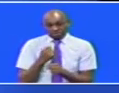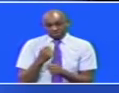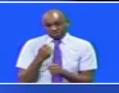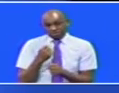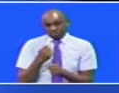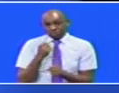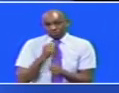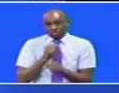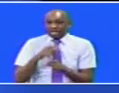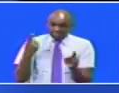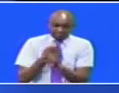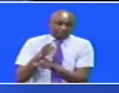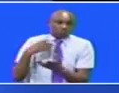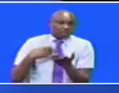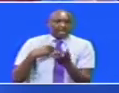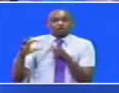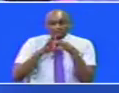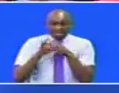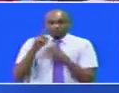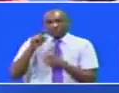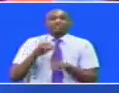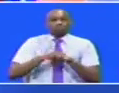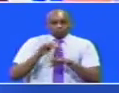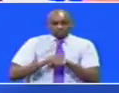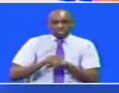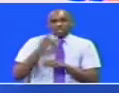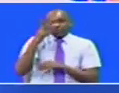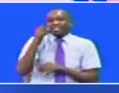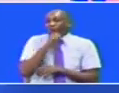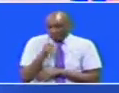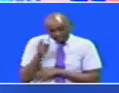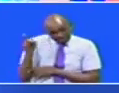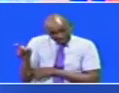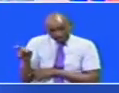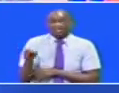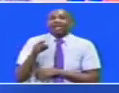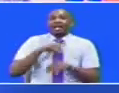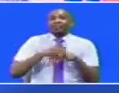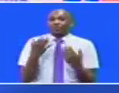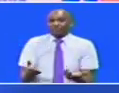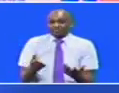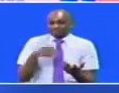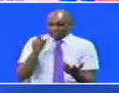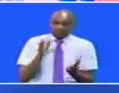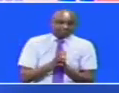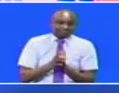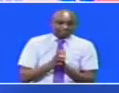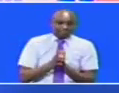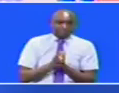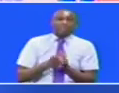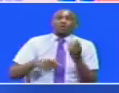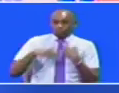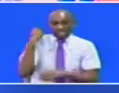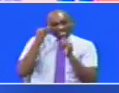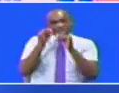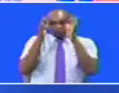the technical bench and the cooperation. 20-year-old Eric Marcelo Ouma pipped Kenneth Muguna and Calvin Odongo to win the